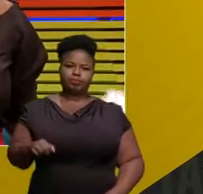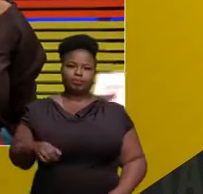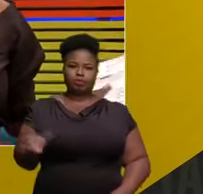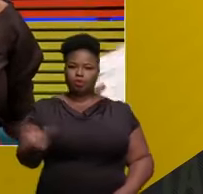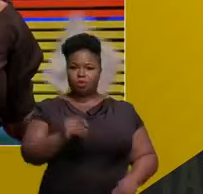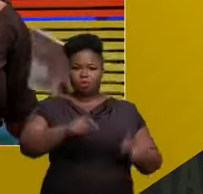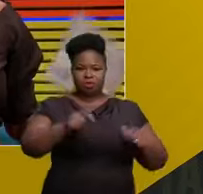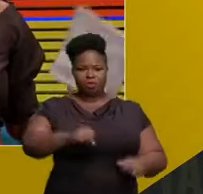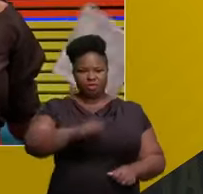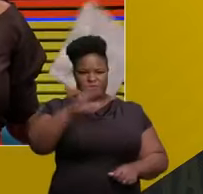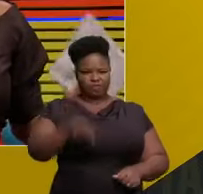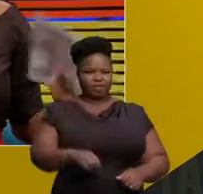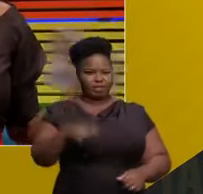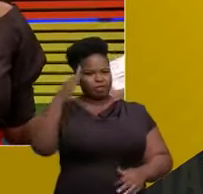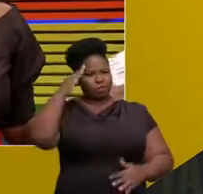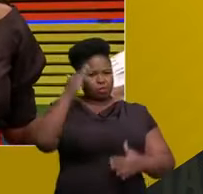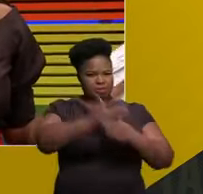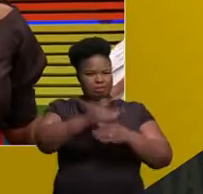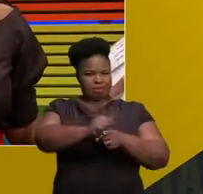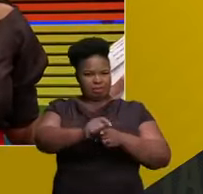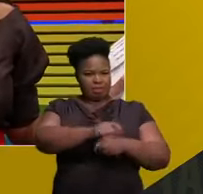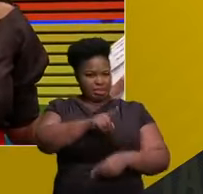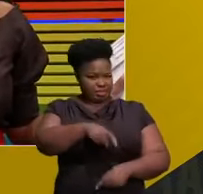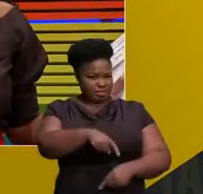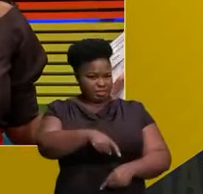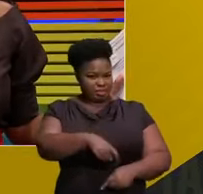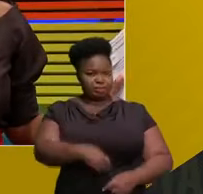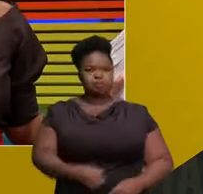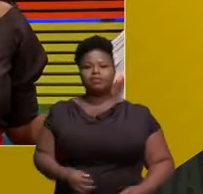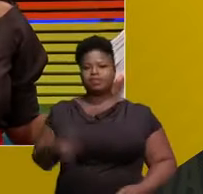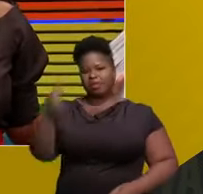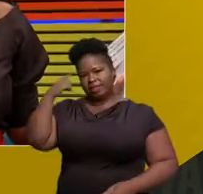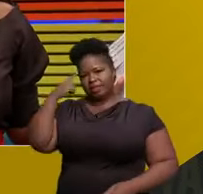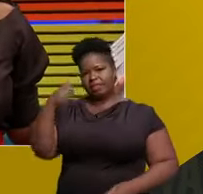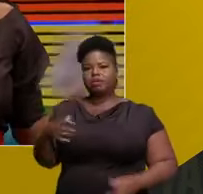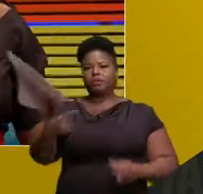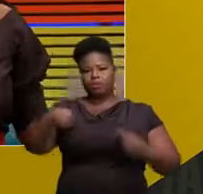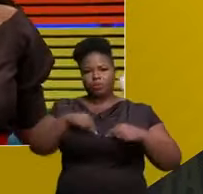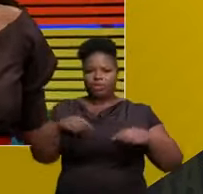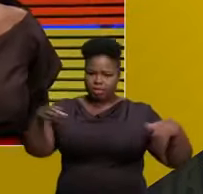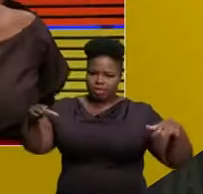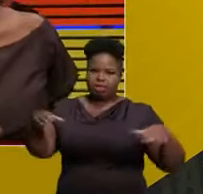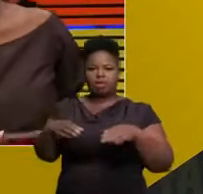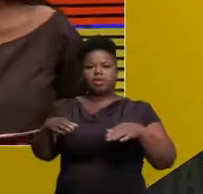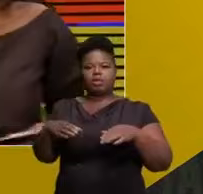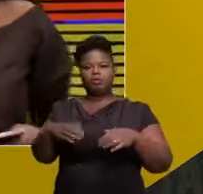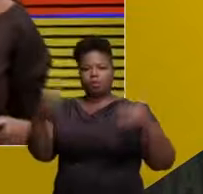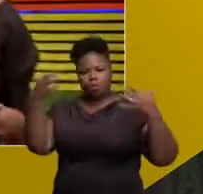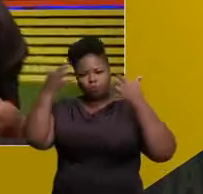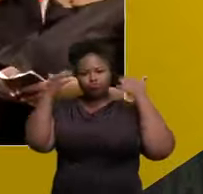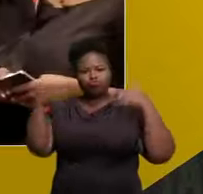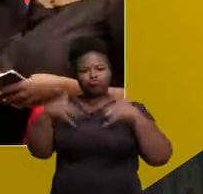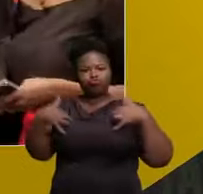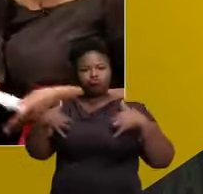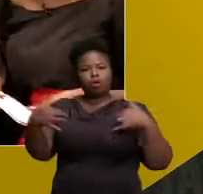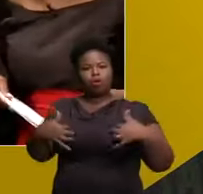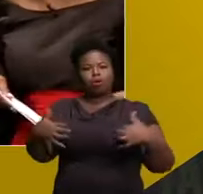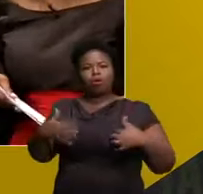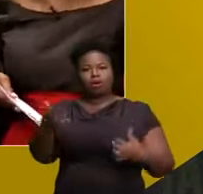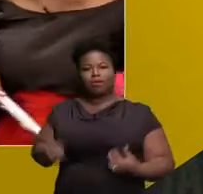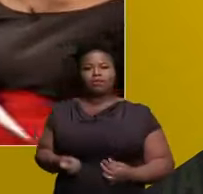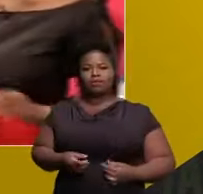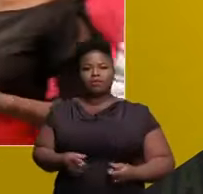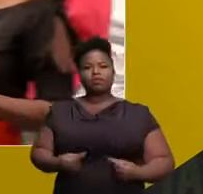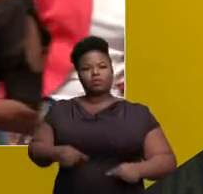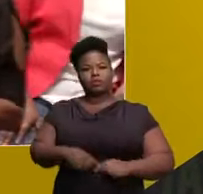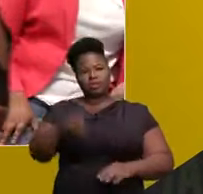Africans need to go see some therapist at some point? I think we are collectively traumatized. Collectively traumatized. So we need to. We are talking